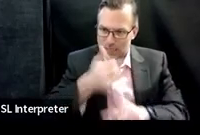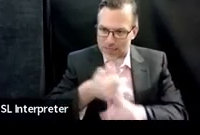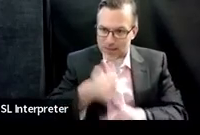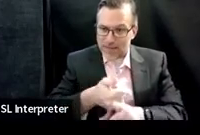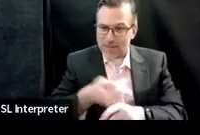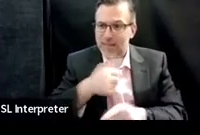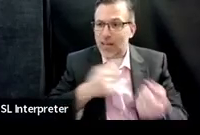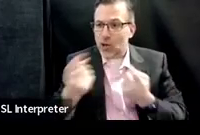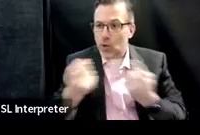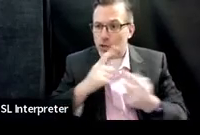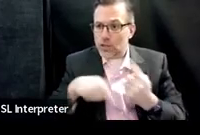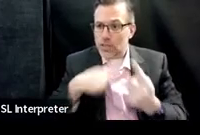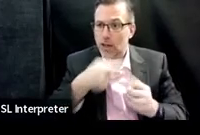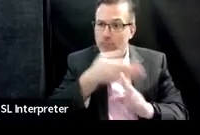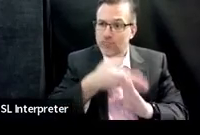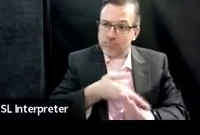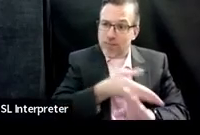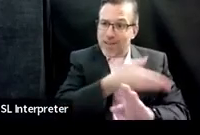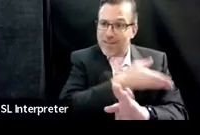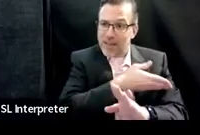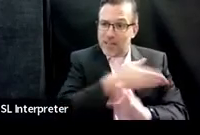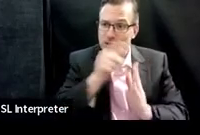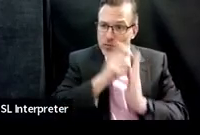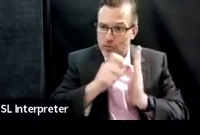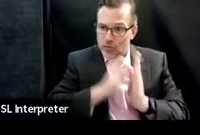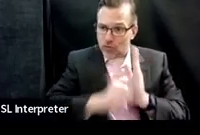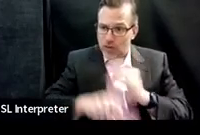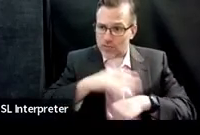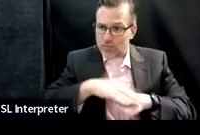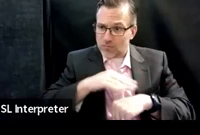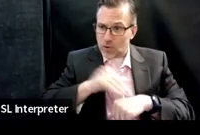the advanced written notice.